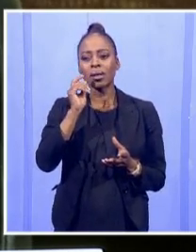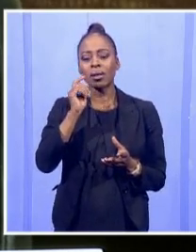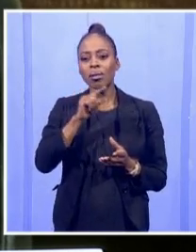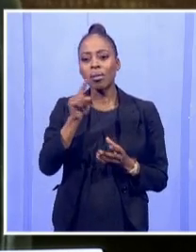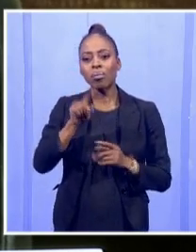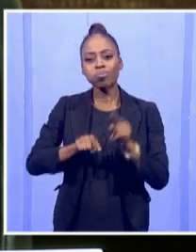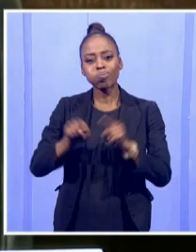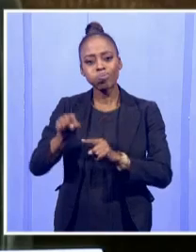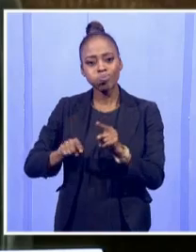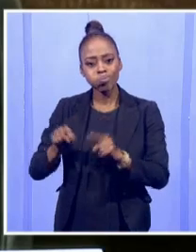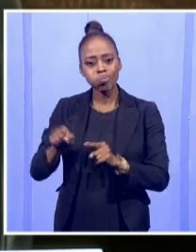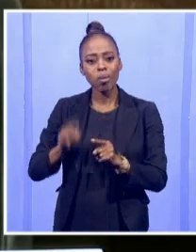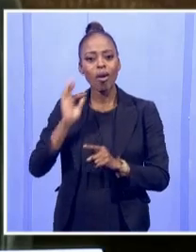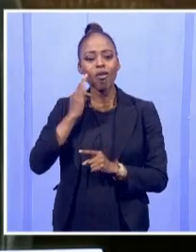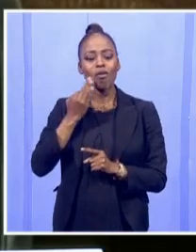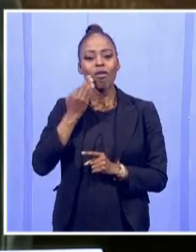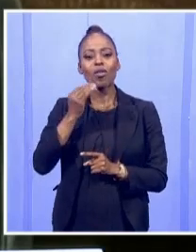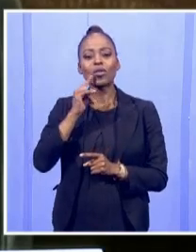of fruit juices.